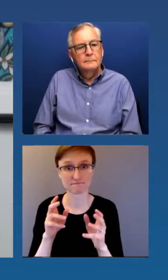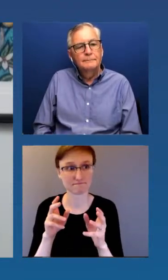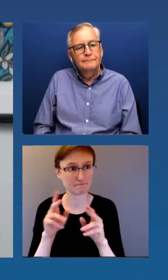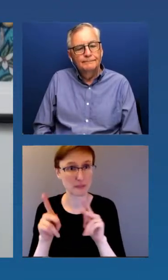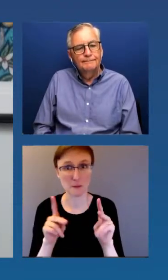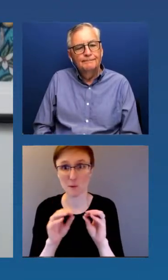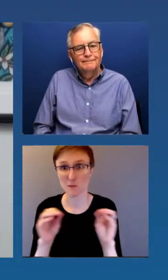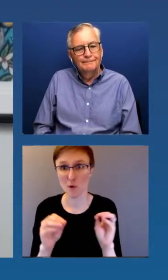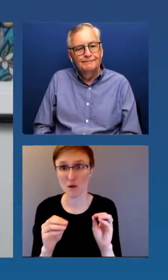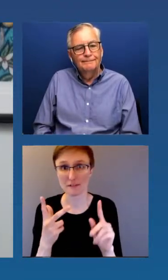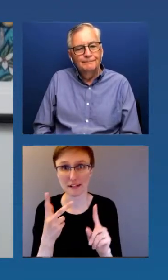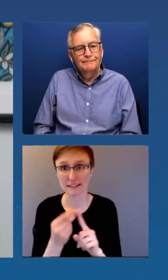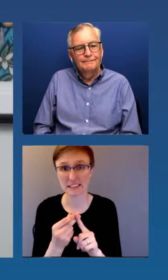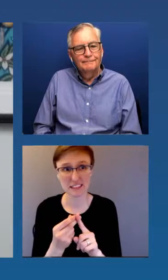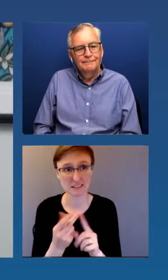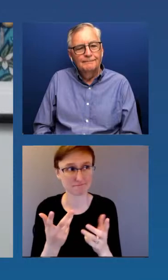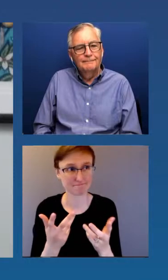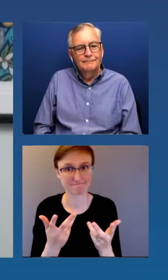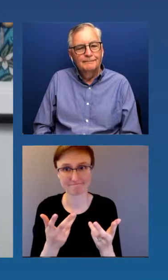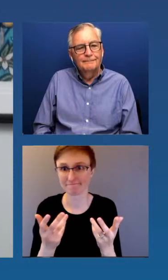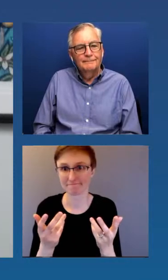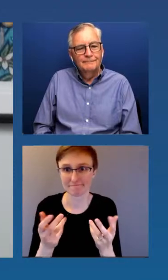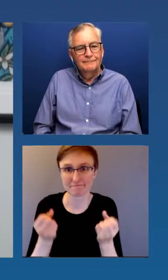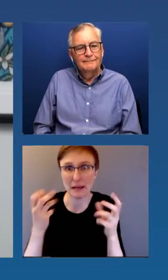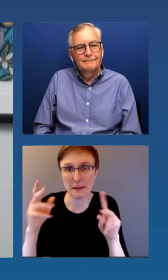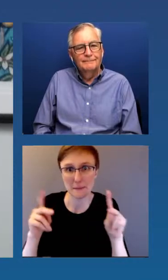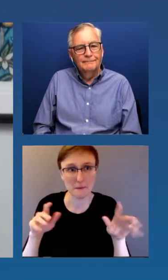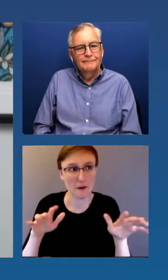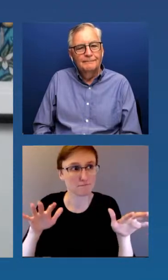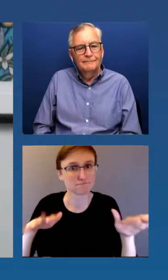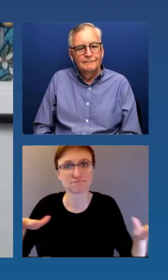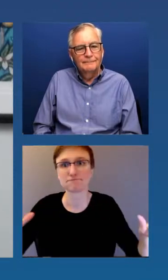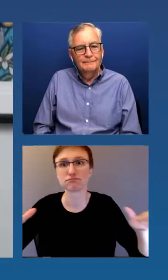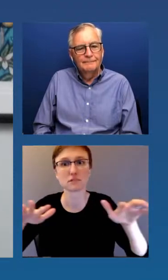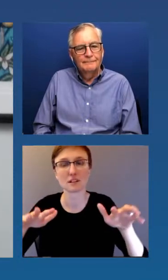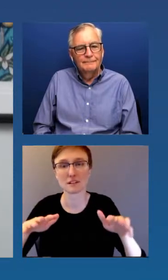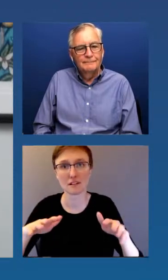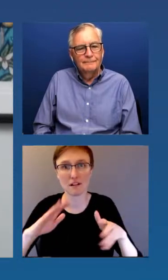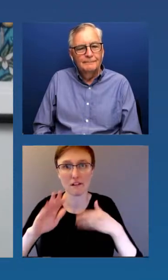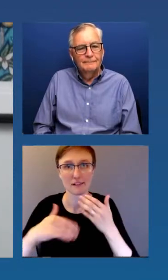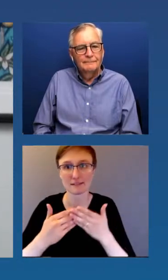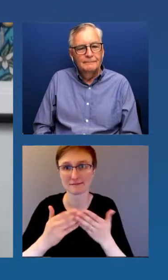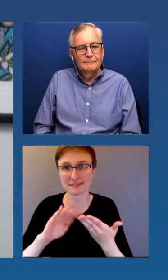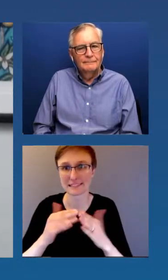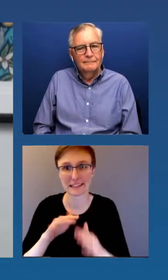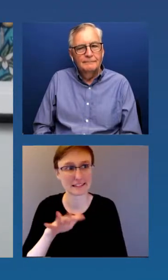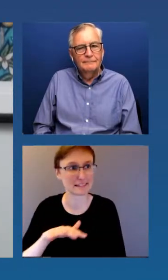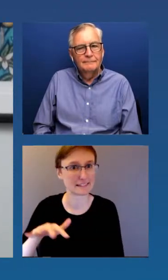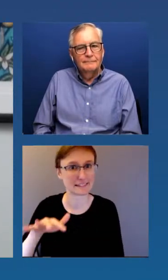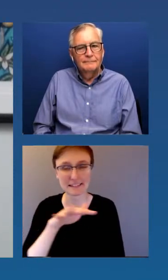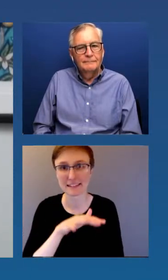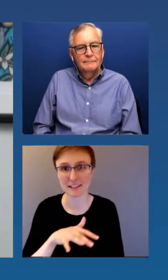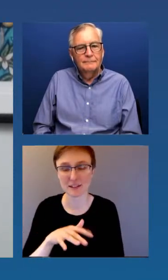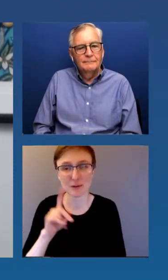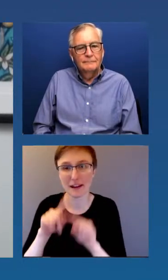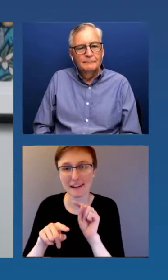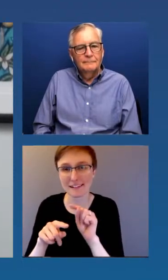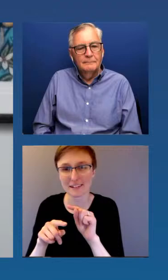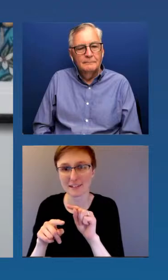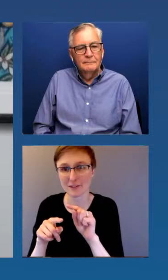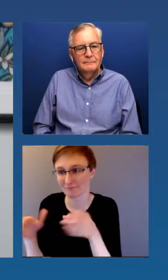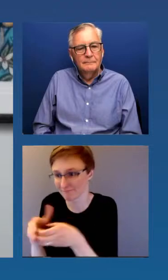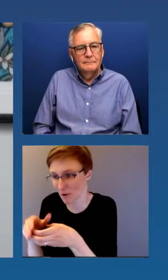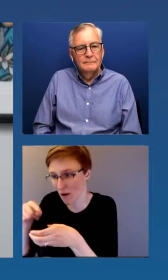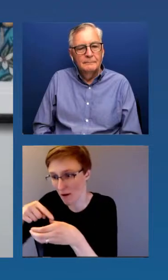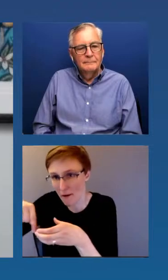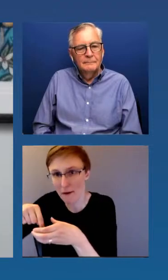circle around the unvaccinated population in Ottawa. And we know previously from our work on